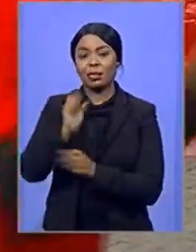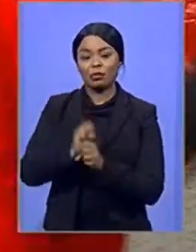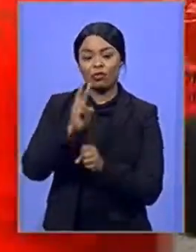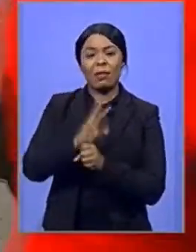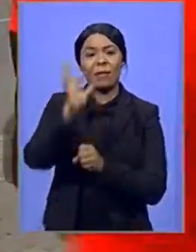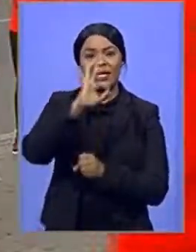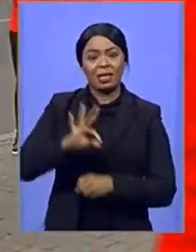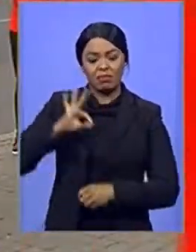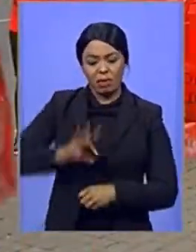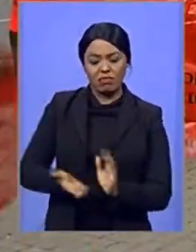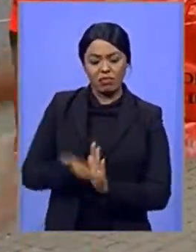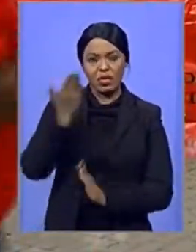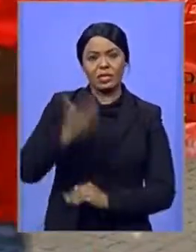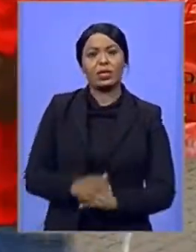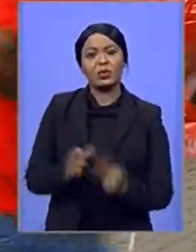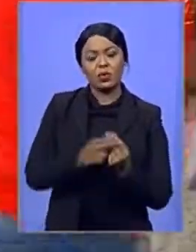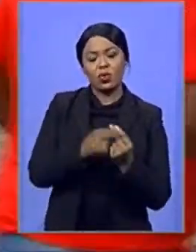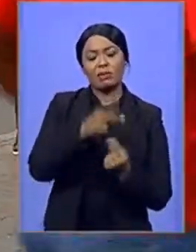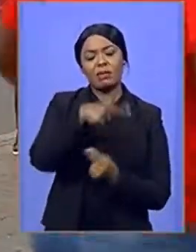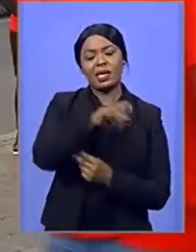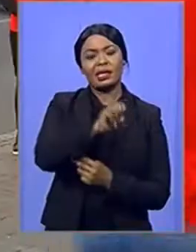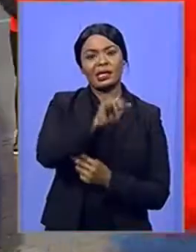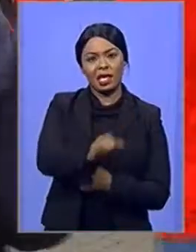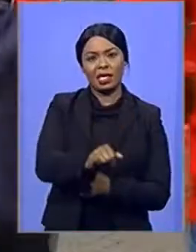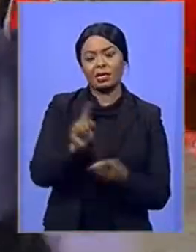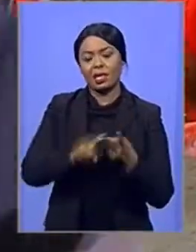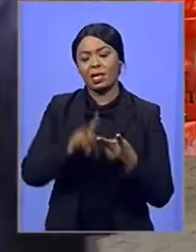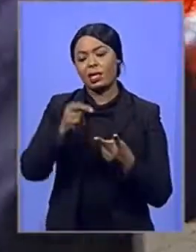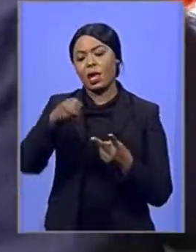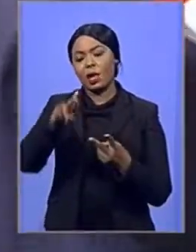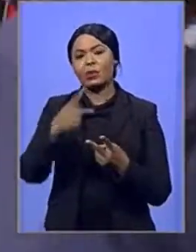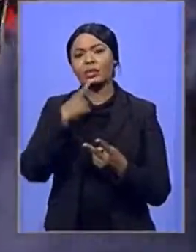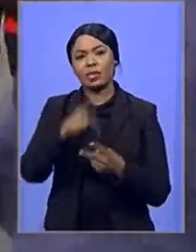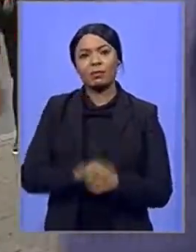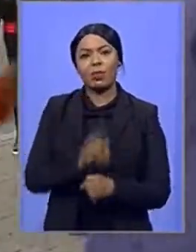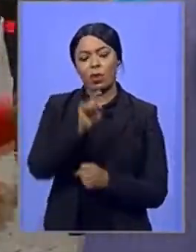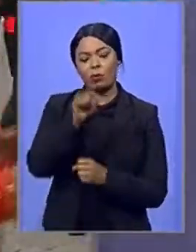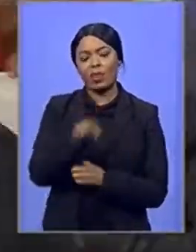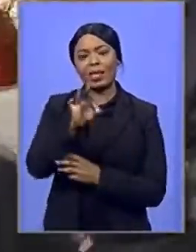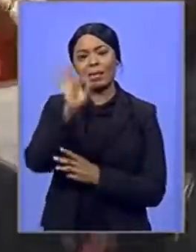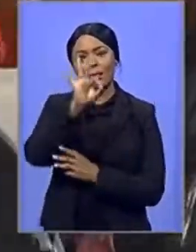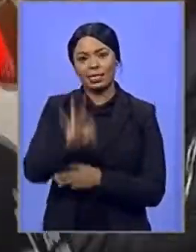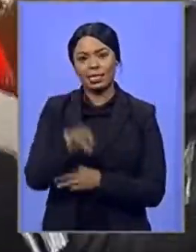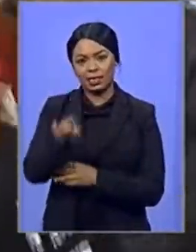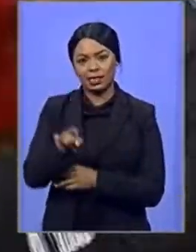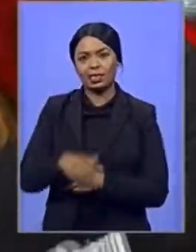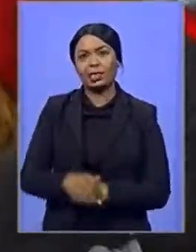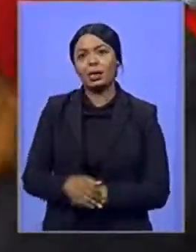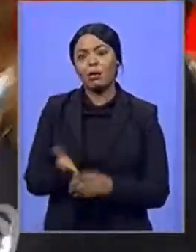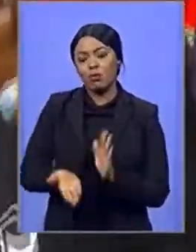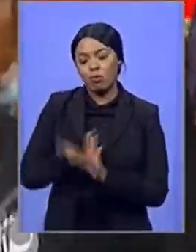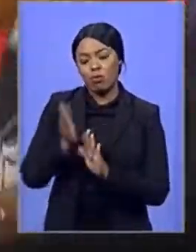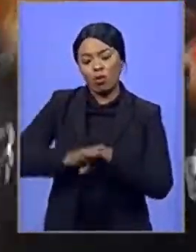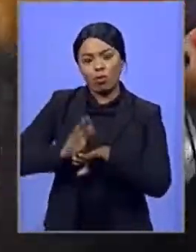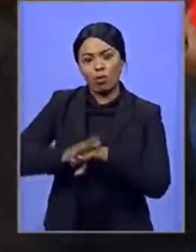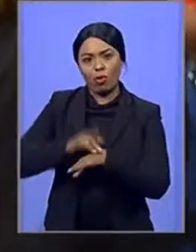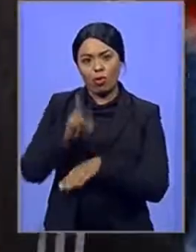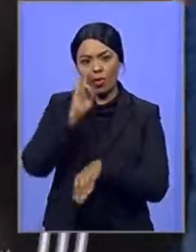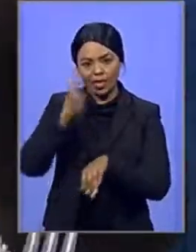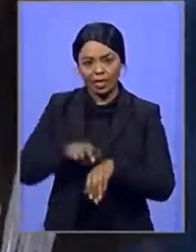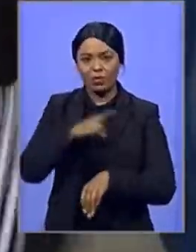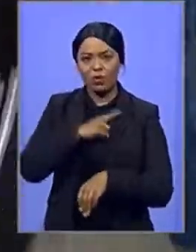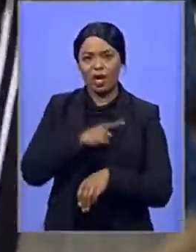Union ya bašomi ya PSA le Nehawu e re peresente e fegolwana 30 senyane yeo mo mošomo a ba neago yona e swana bjalo le